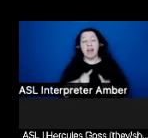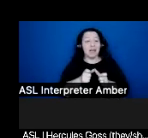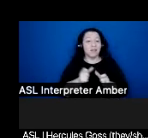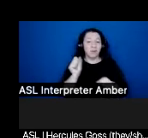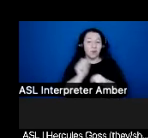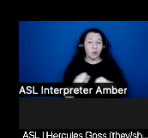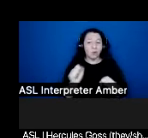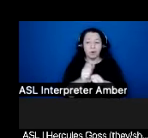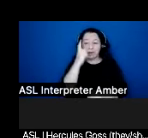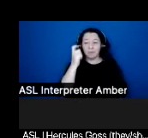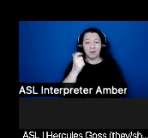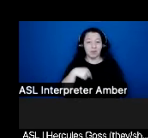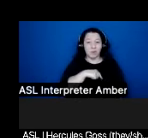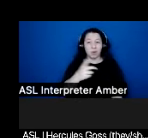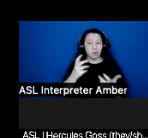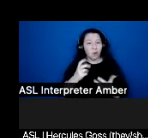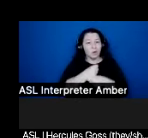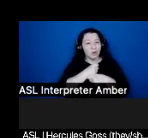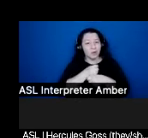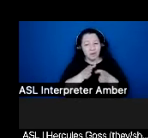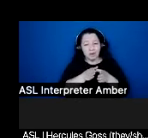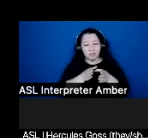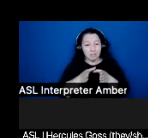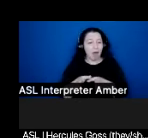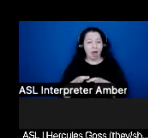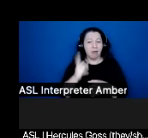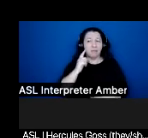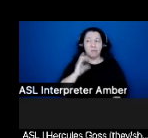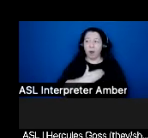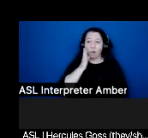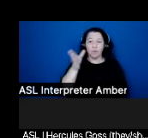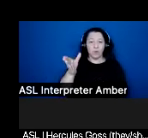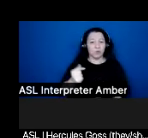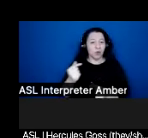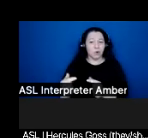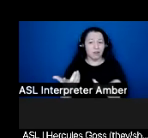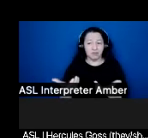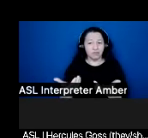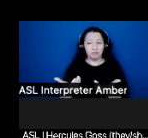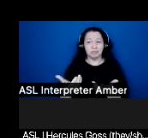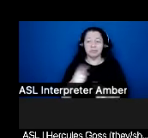we want to pave that path forward for future generations. But yeah, it's a lot.